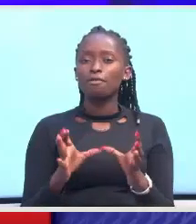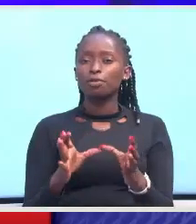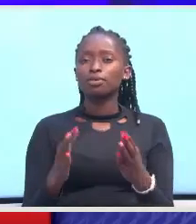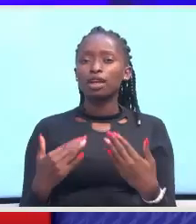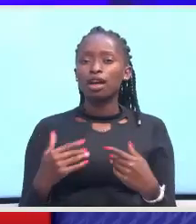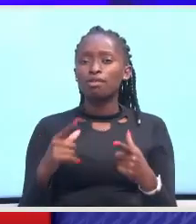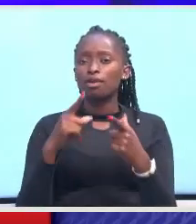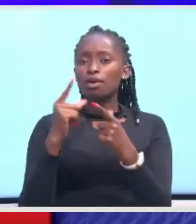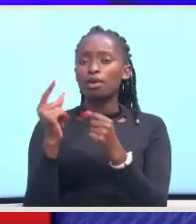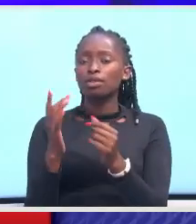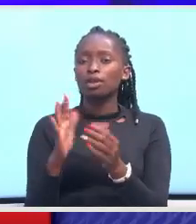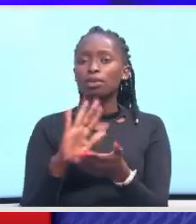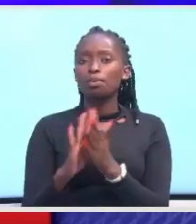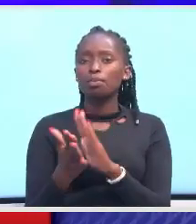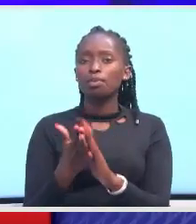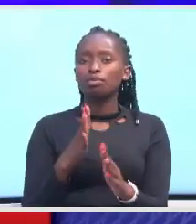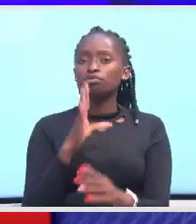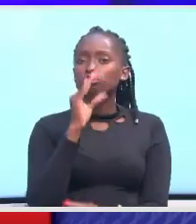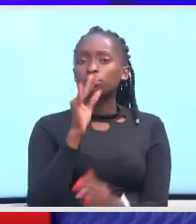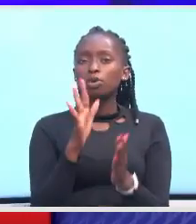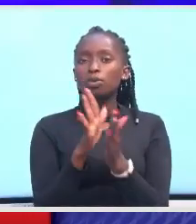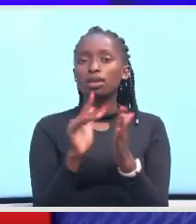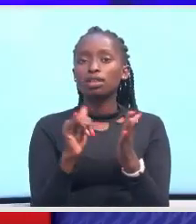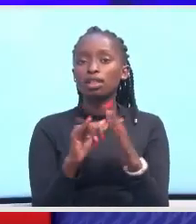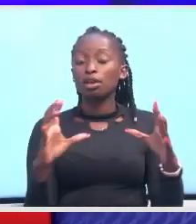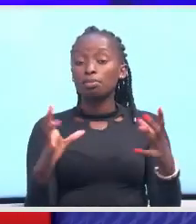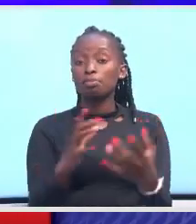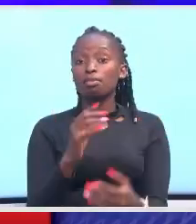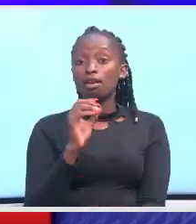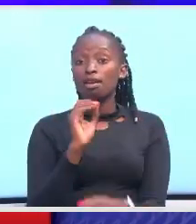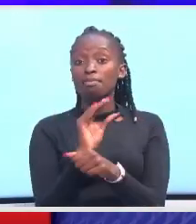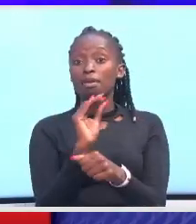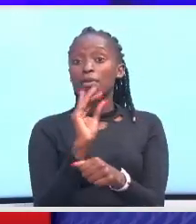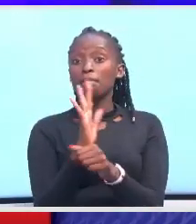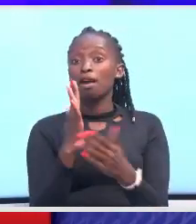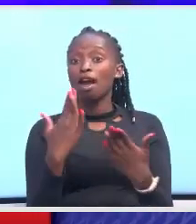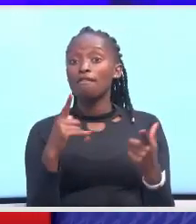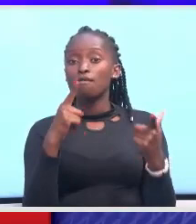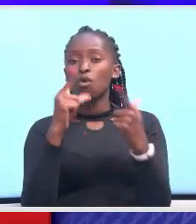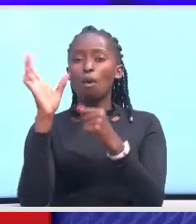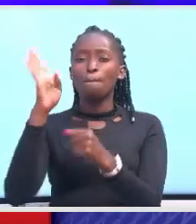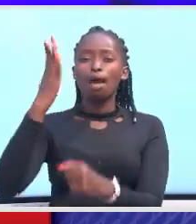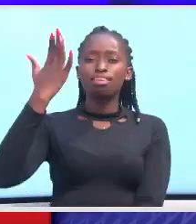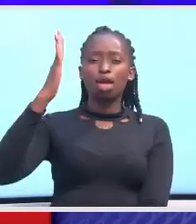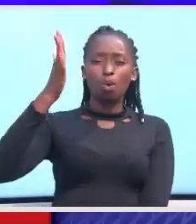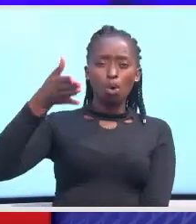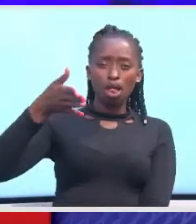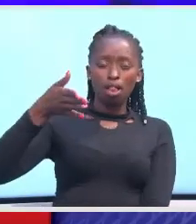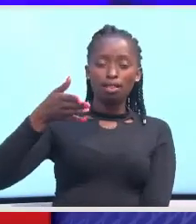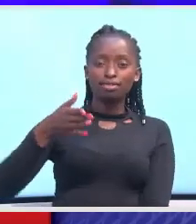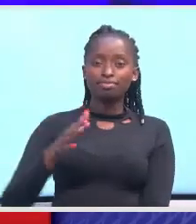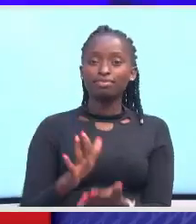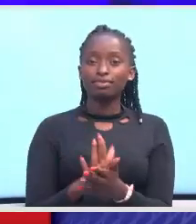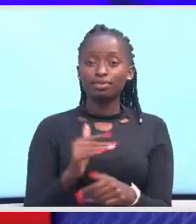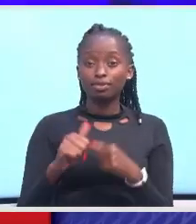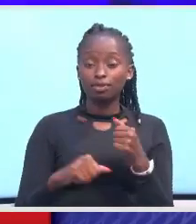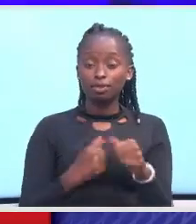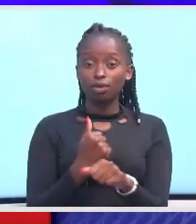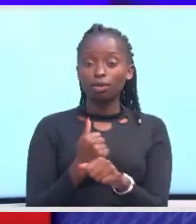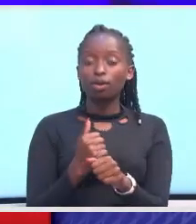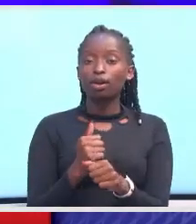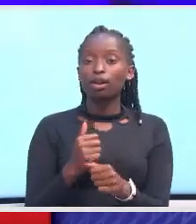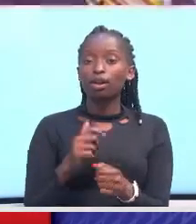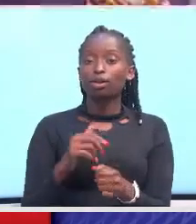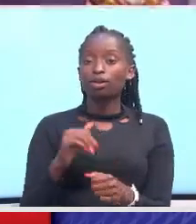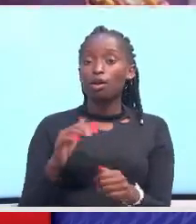addressing the crowd. They have announced that they will return to Turkana soon in their planned political meetings, as Sheila Chilagat